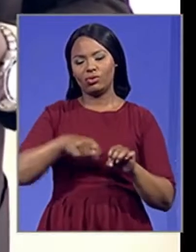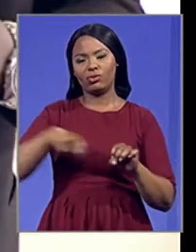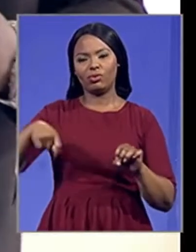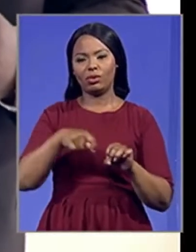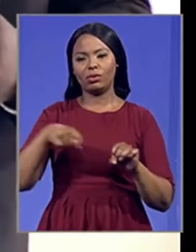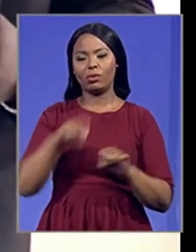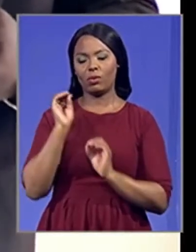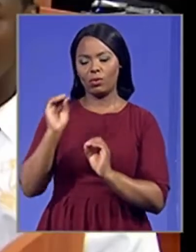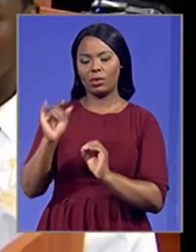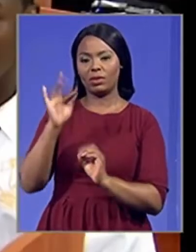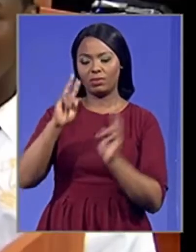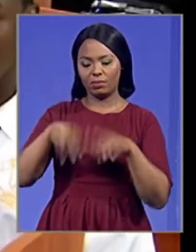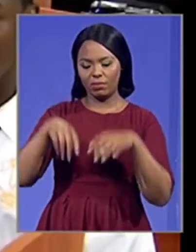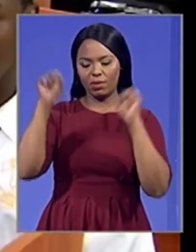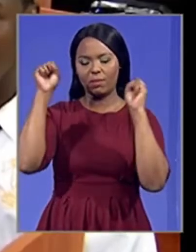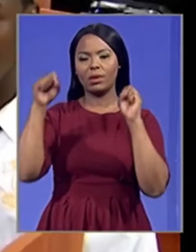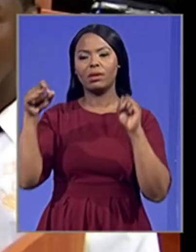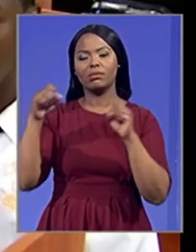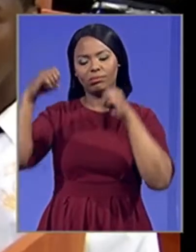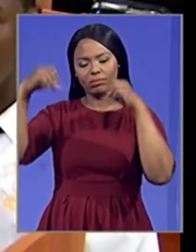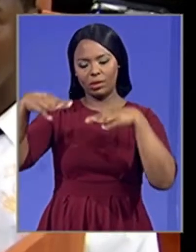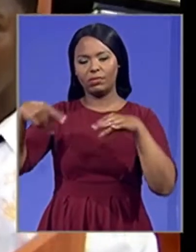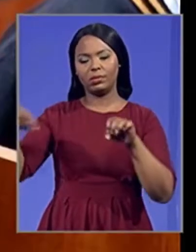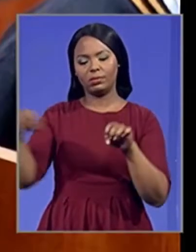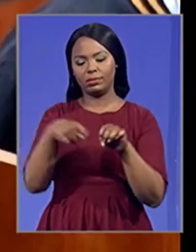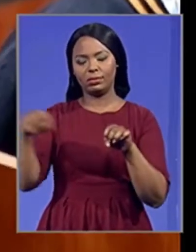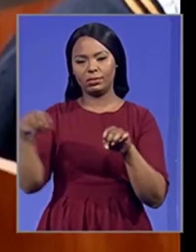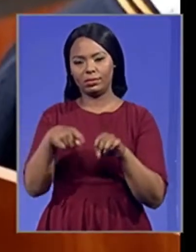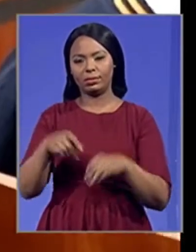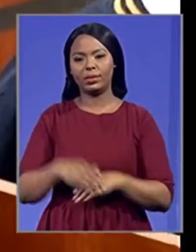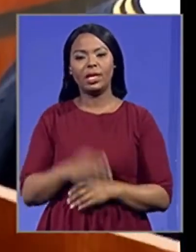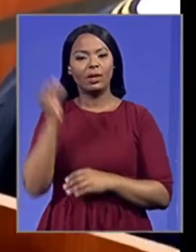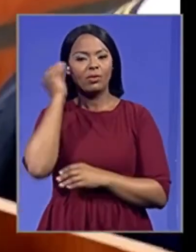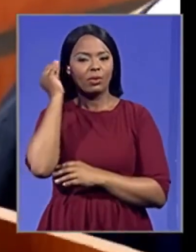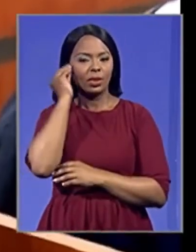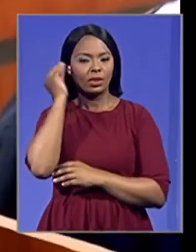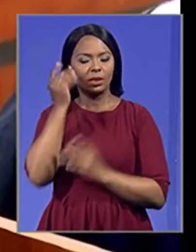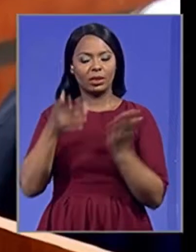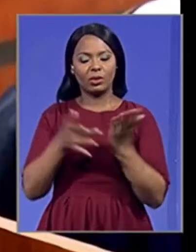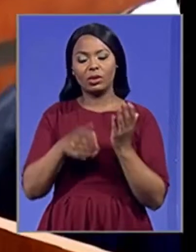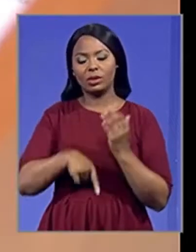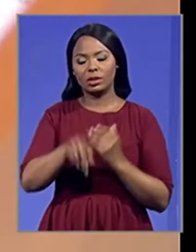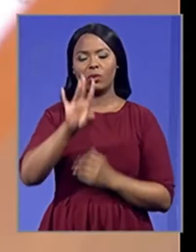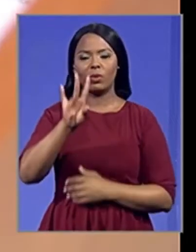ka efoga tlhokego ya motlakase ge baithuti ba ngwala letlakala la information technology